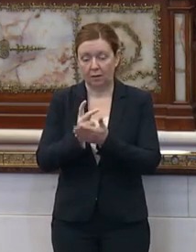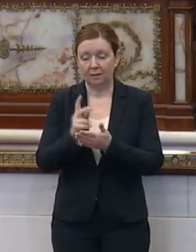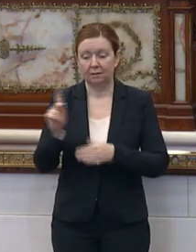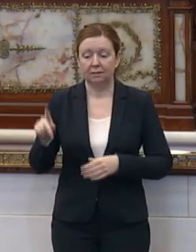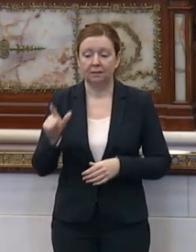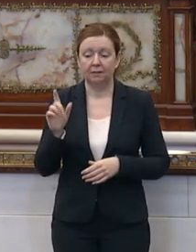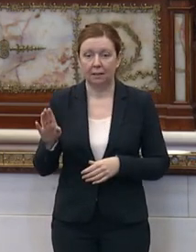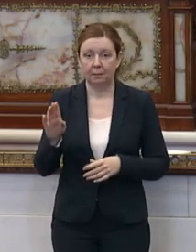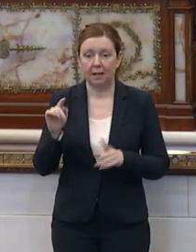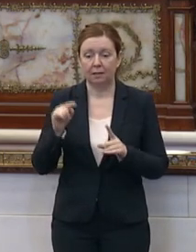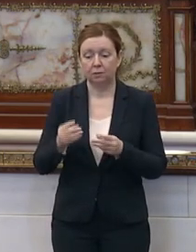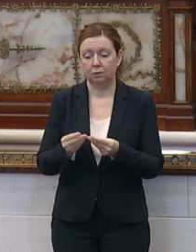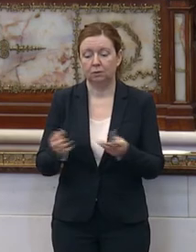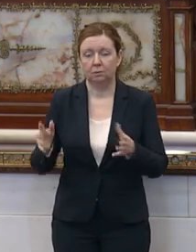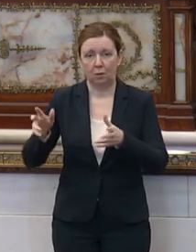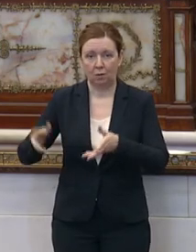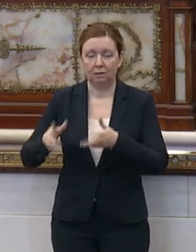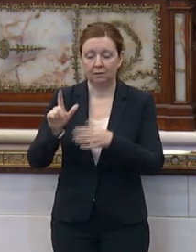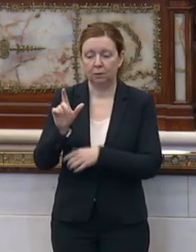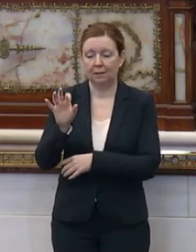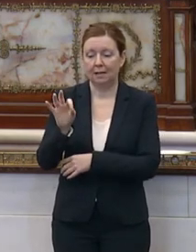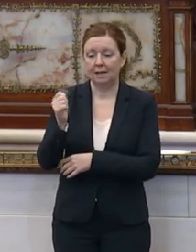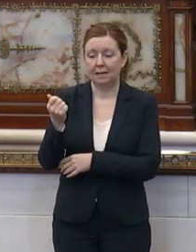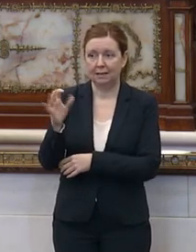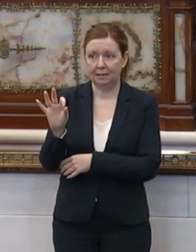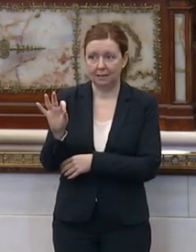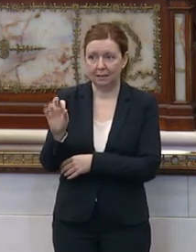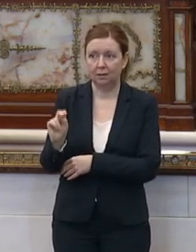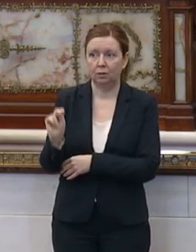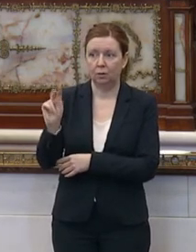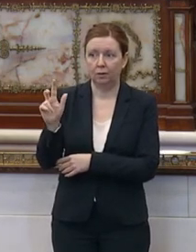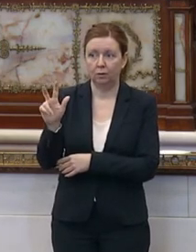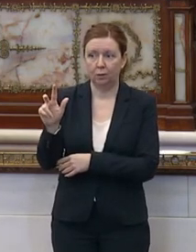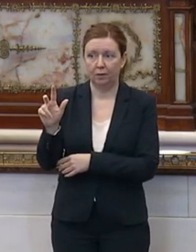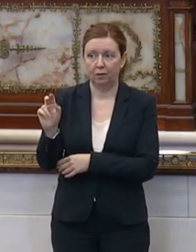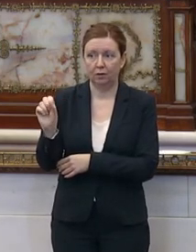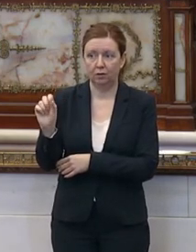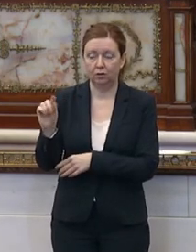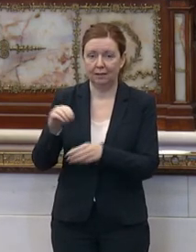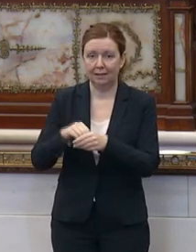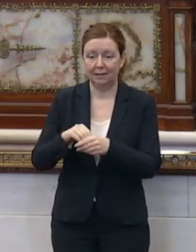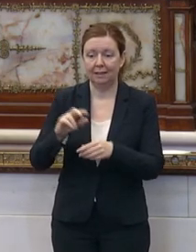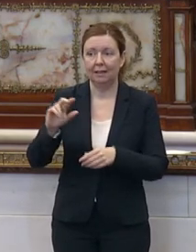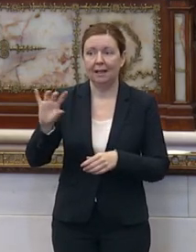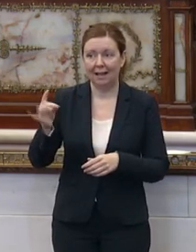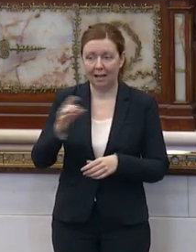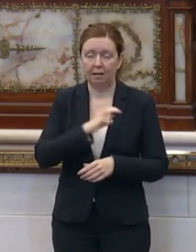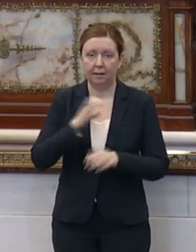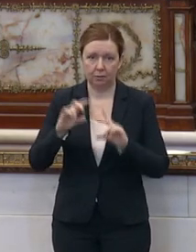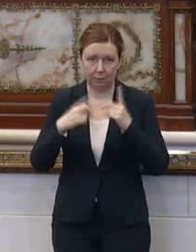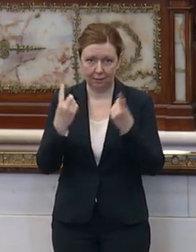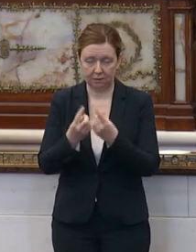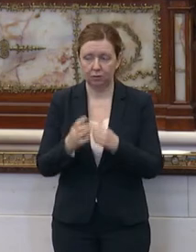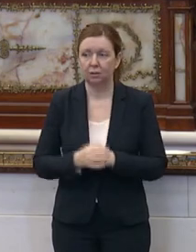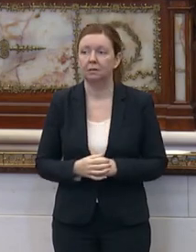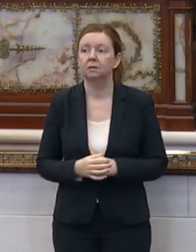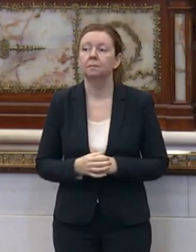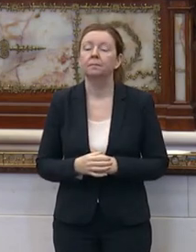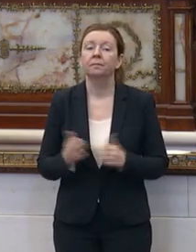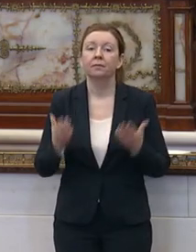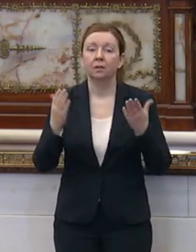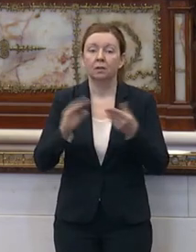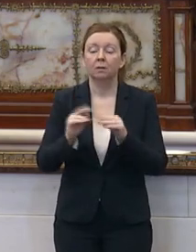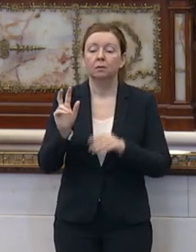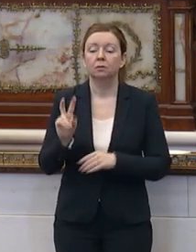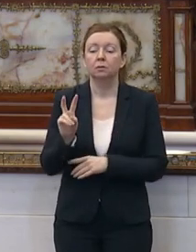the Philadelphia Land Bank to dispose of 2919 North 23rd Street, located in the 8th Councilmanic District. And